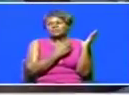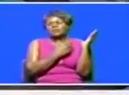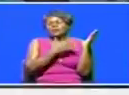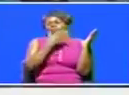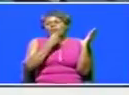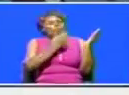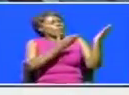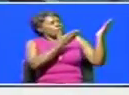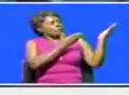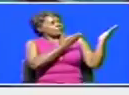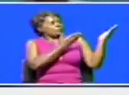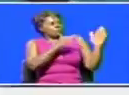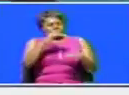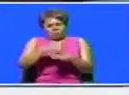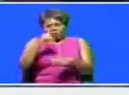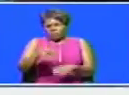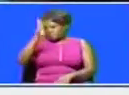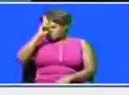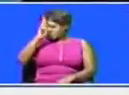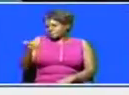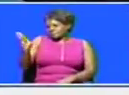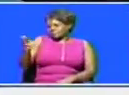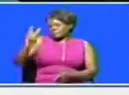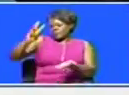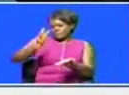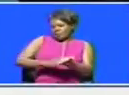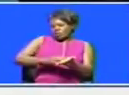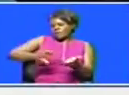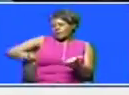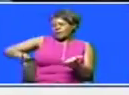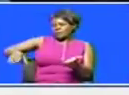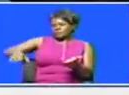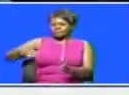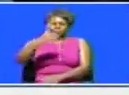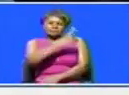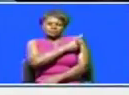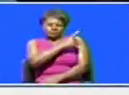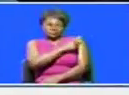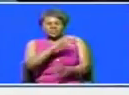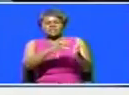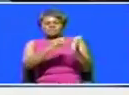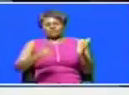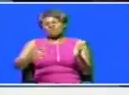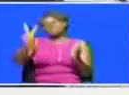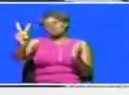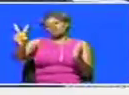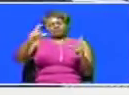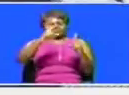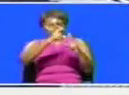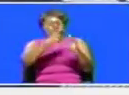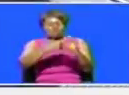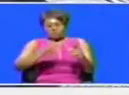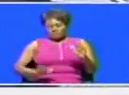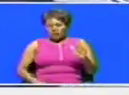George Ombuju, a victim of police brutality in Migori County. Doctors have managed to remove two bullets from his